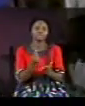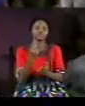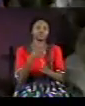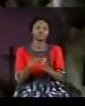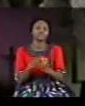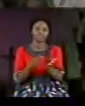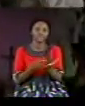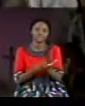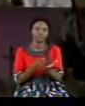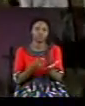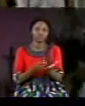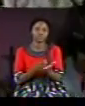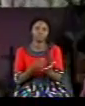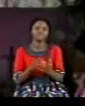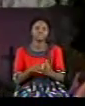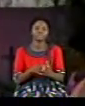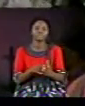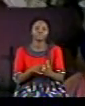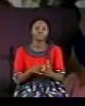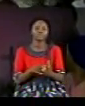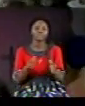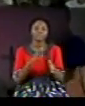Check it up. And as you are checking,